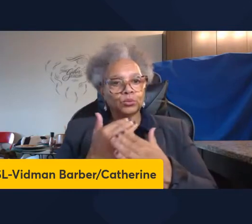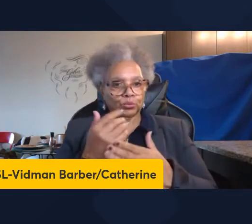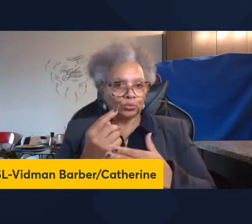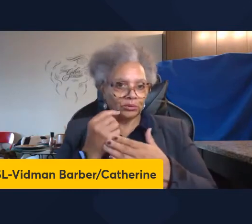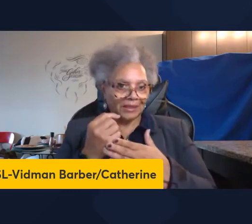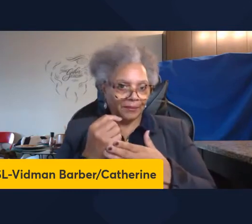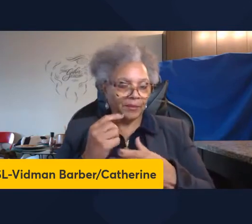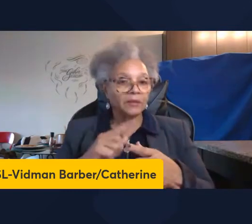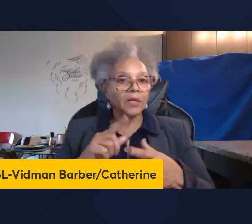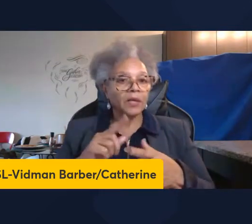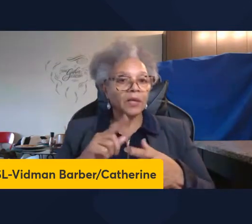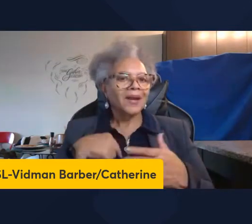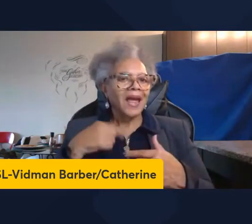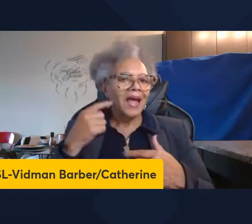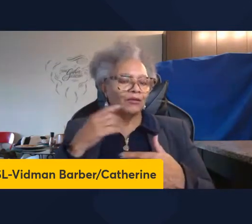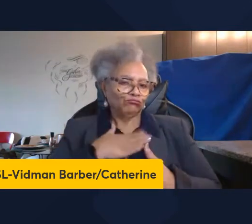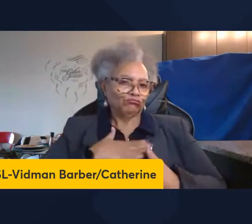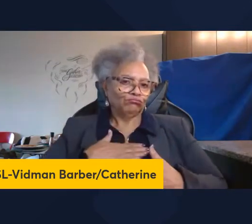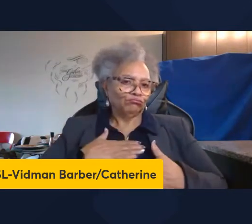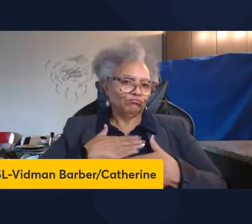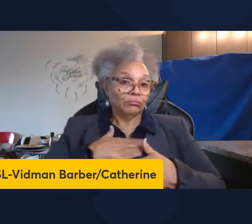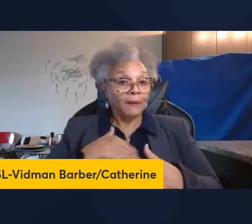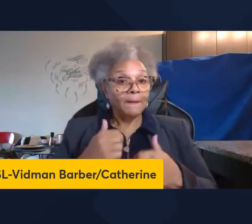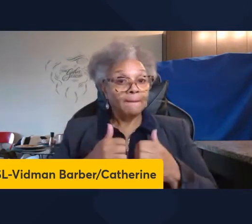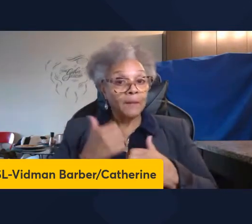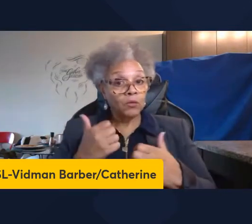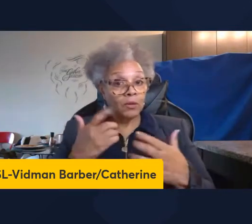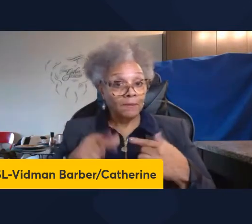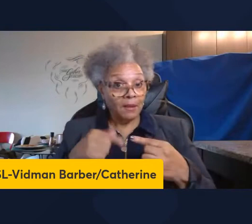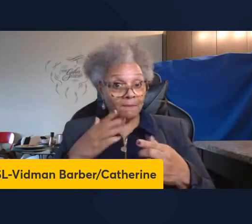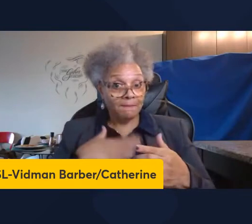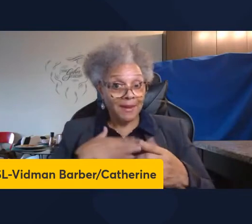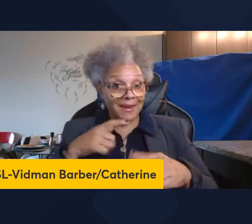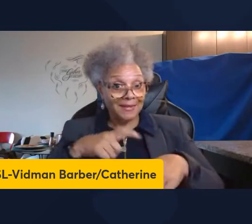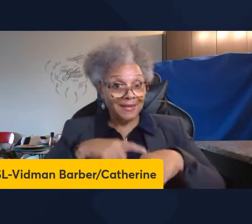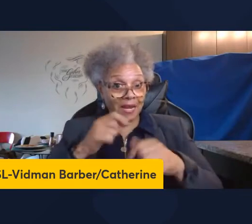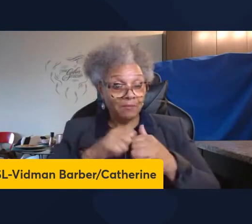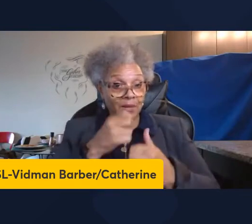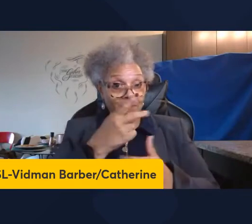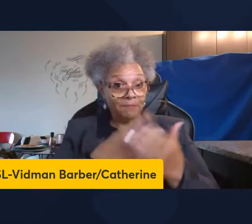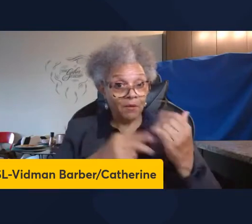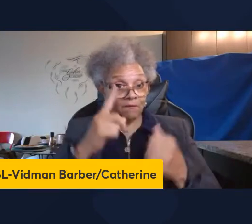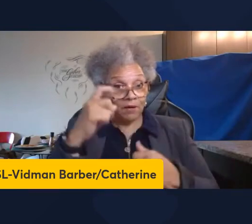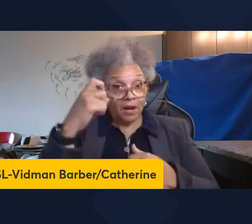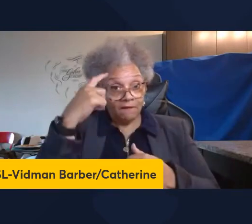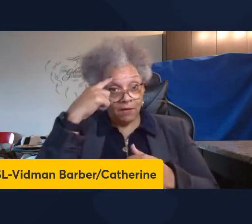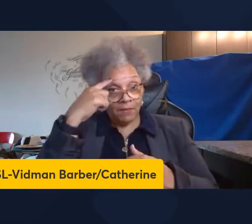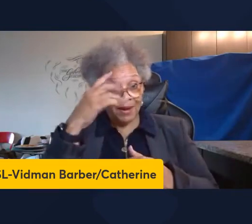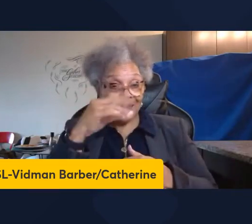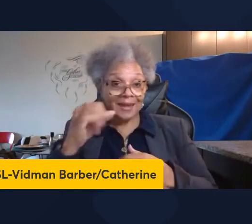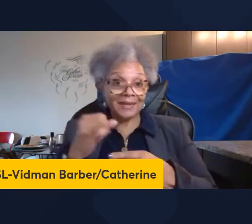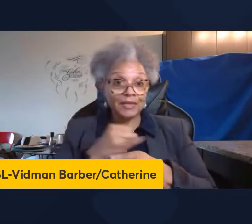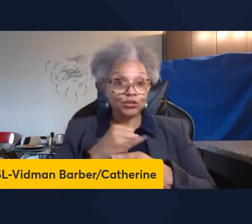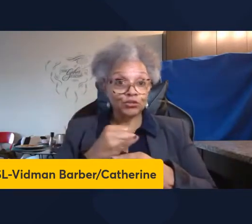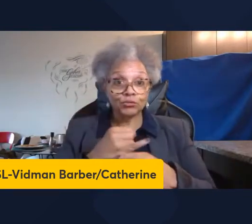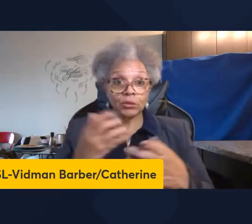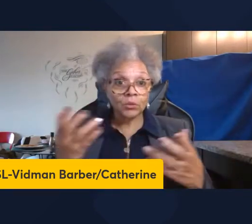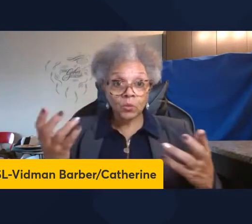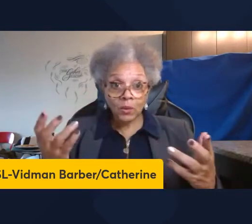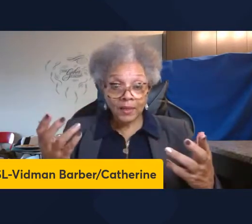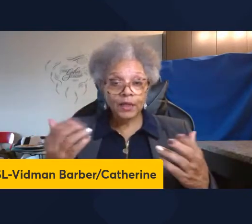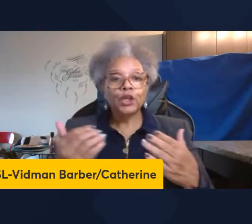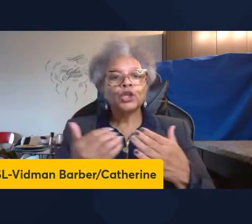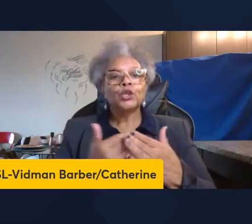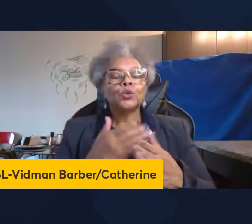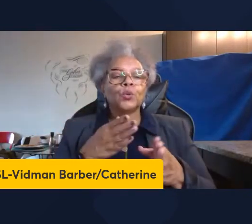that I have appreciated most about my time in both government and in industry is this new way